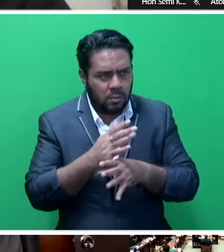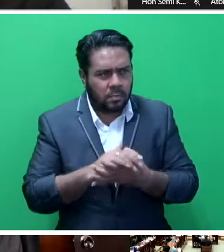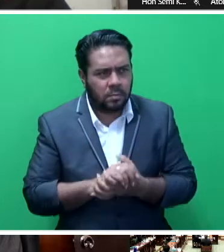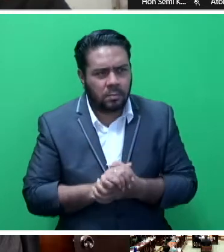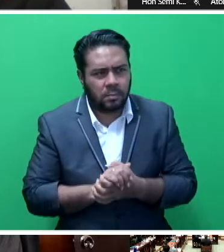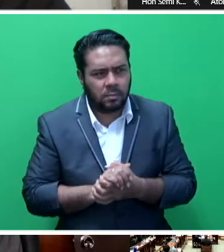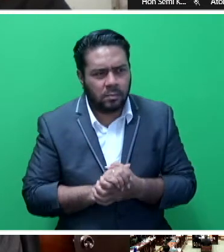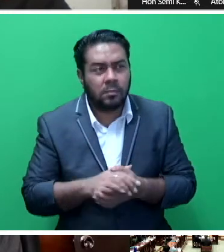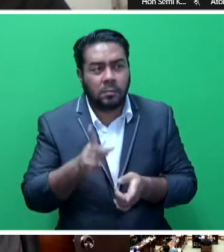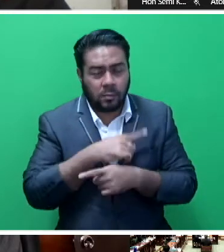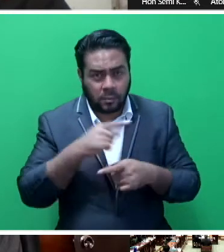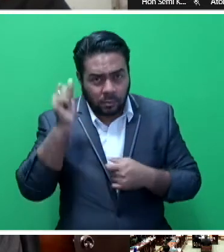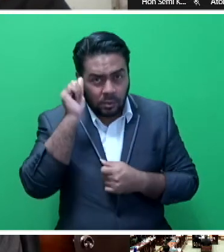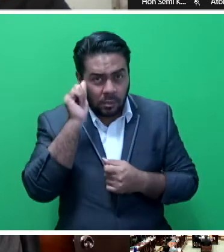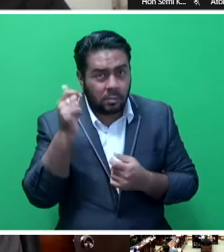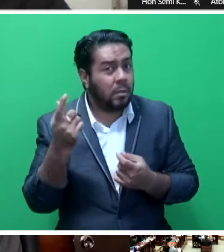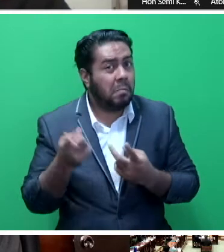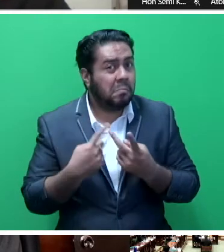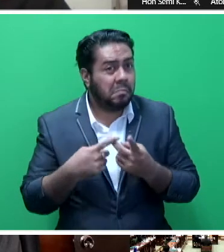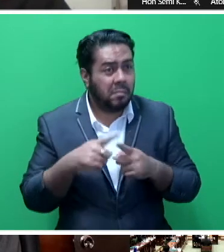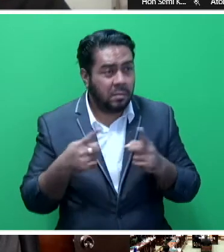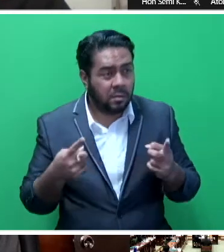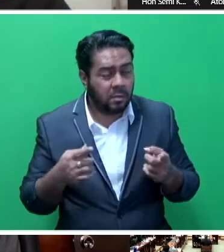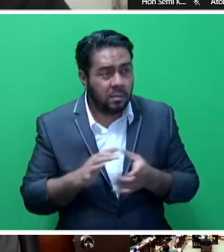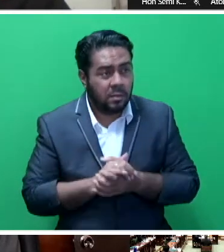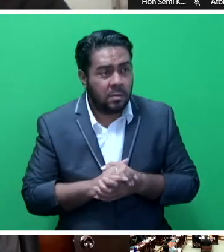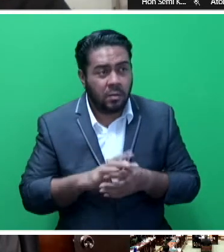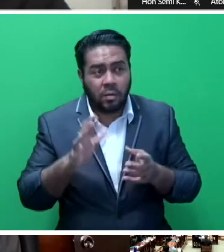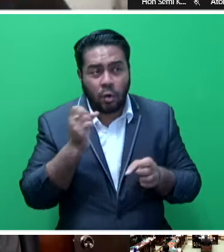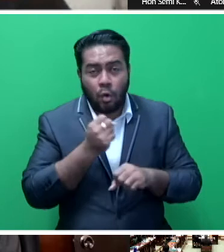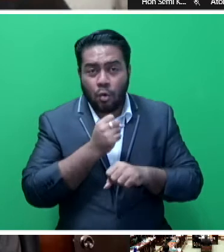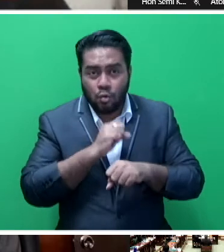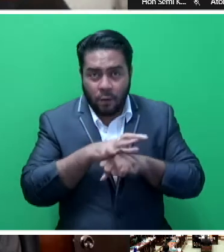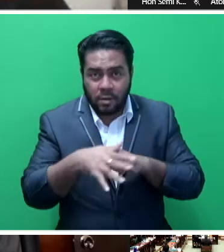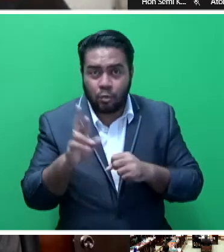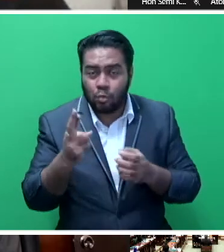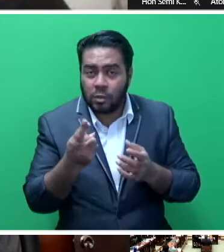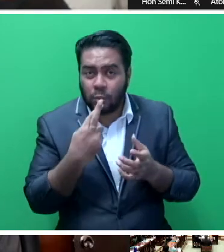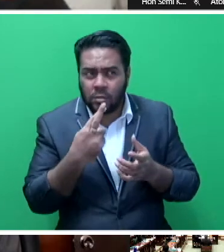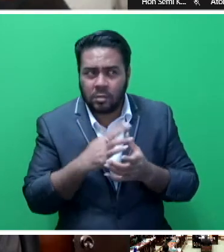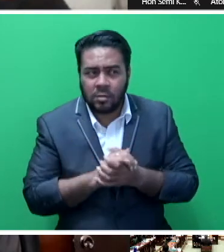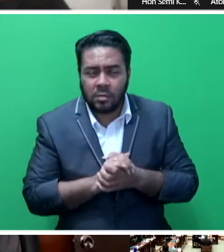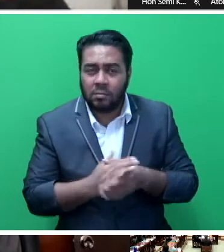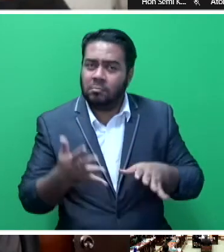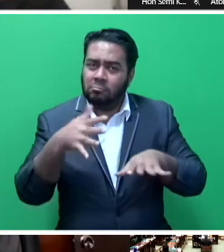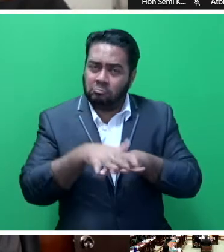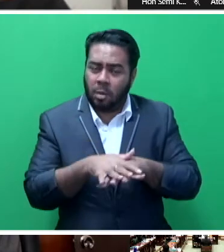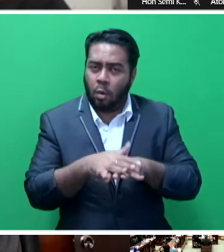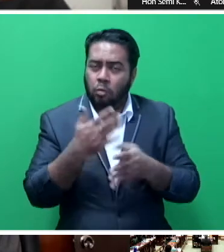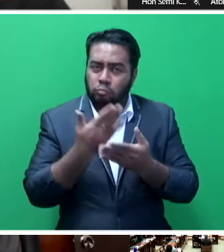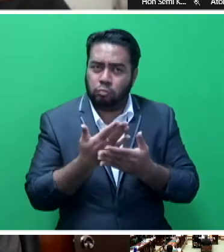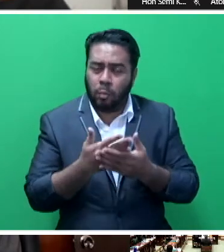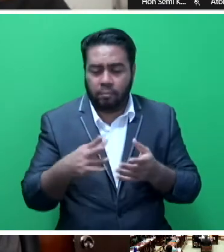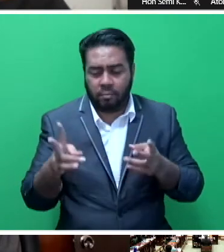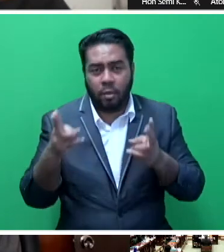the reality is that the COVID-19 response continues to be placed on top of the normative